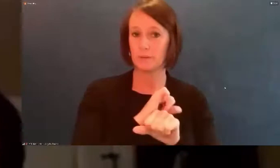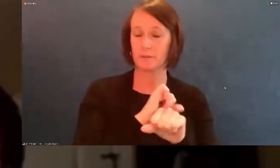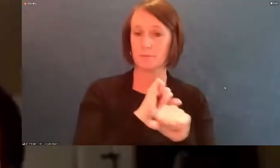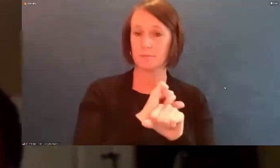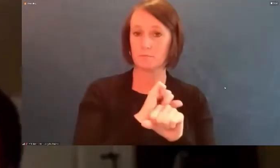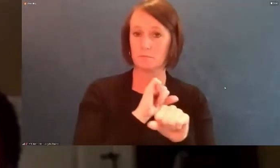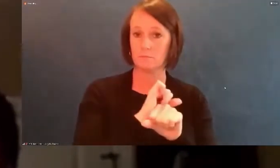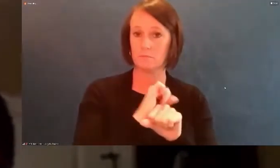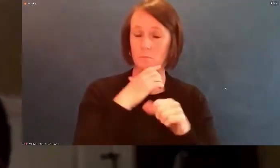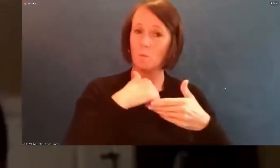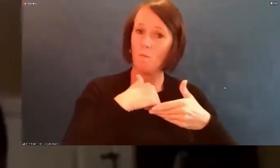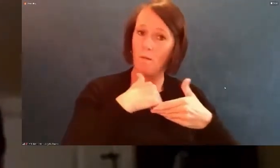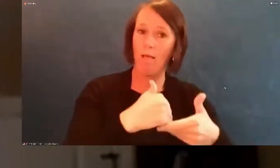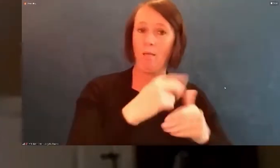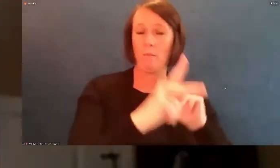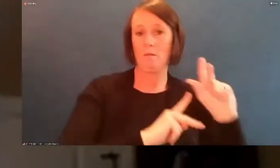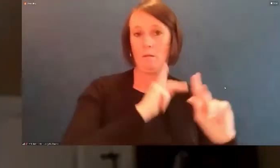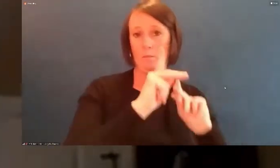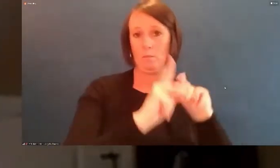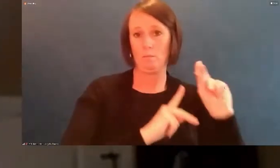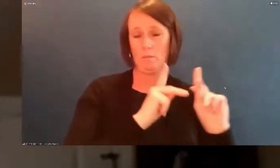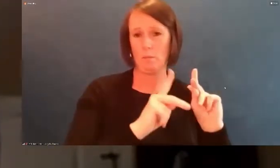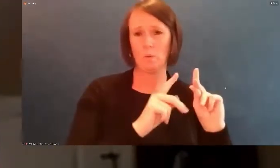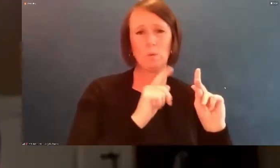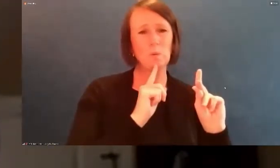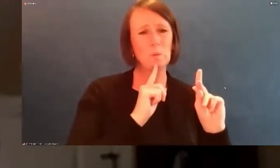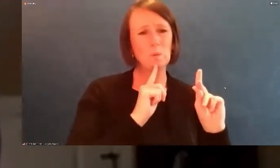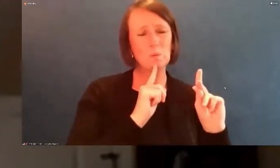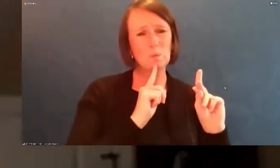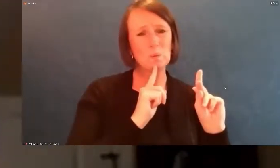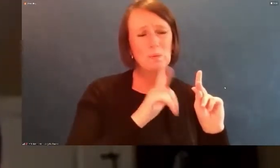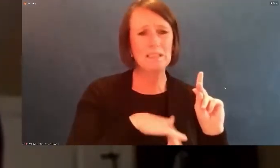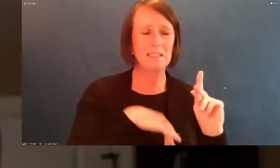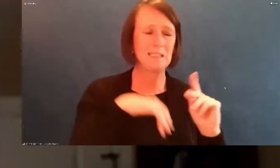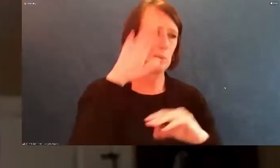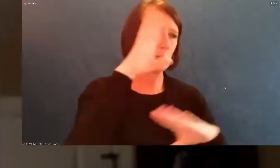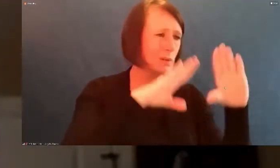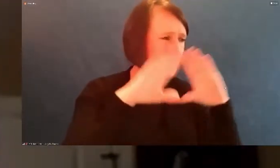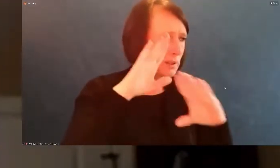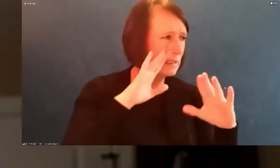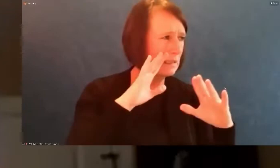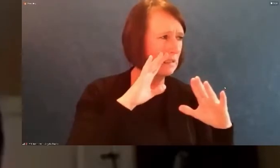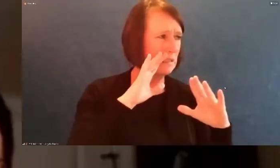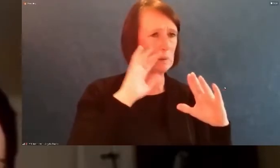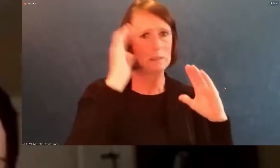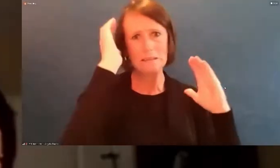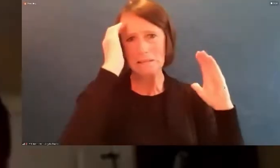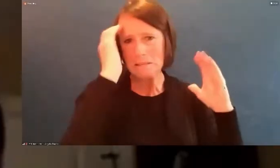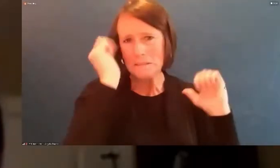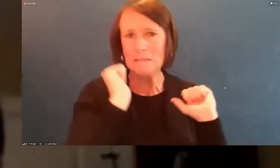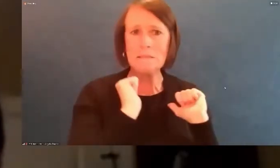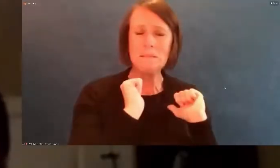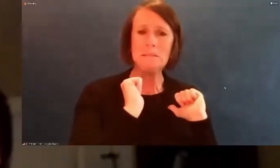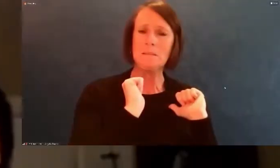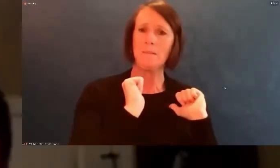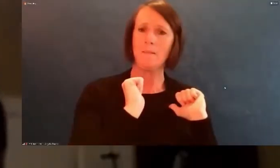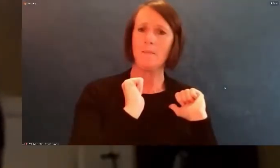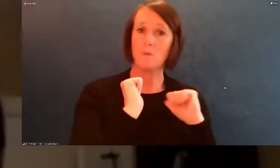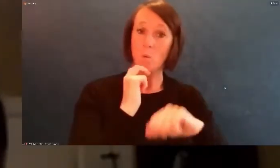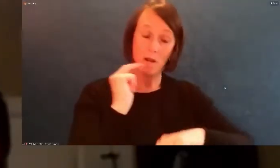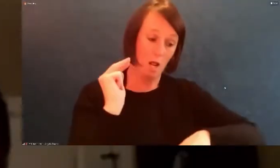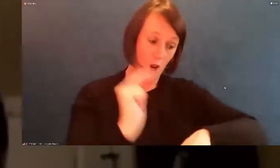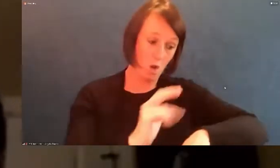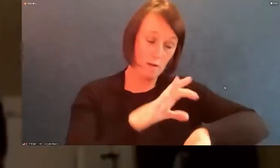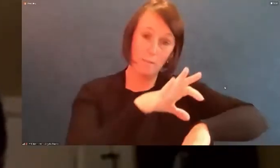in helping people who are really struggling, they're really worried, or they're really anxious. And every time I look at this